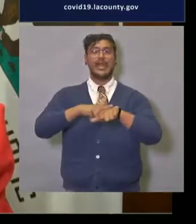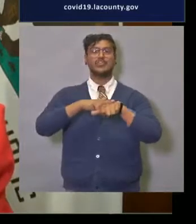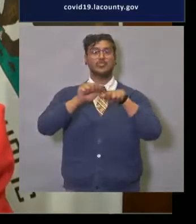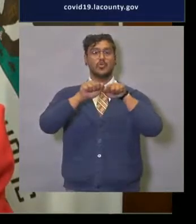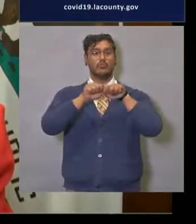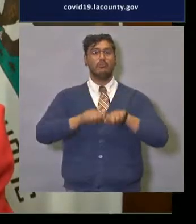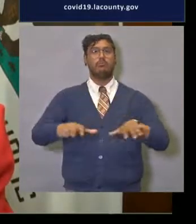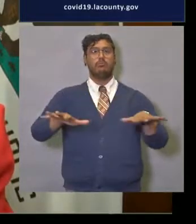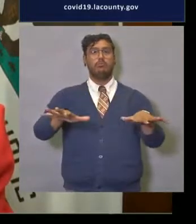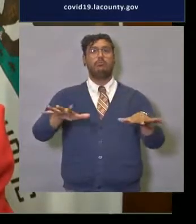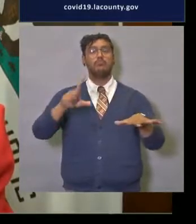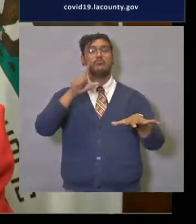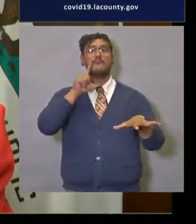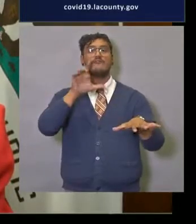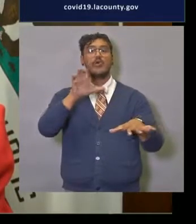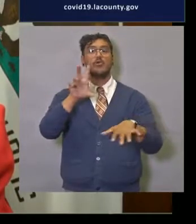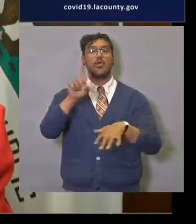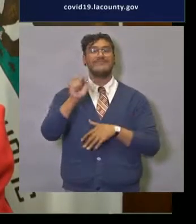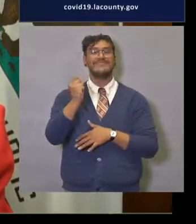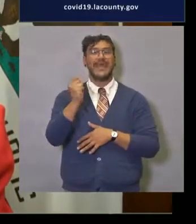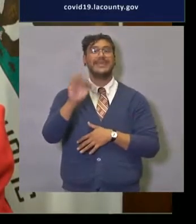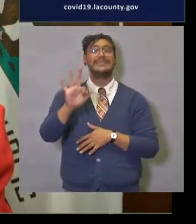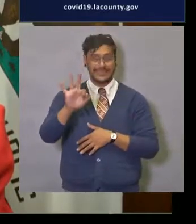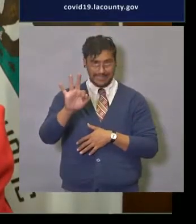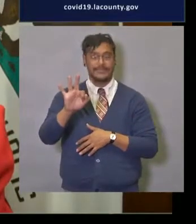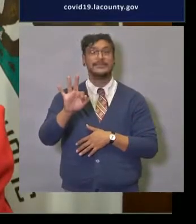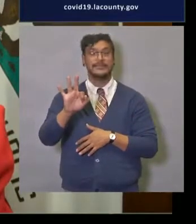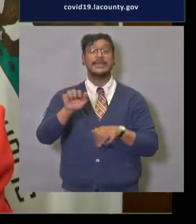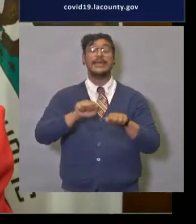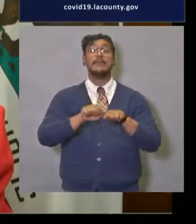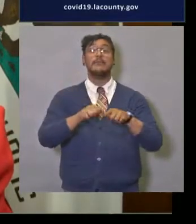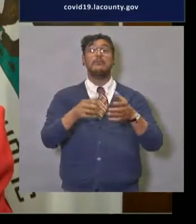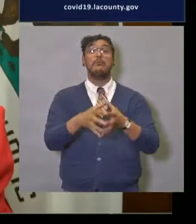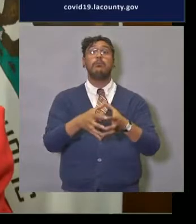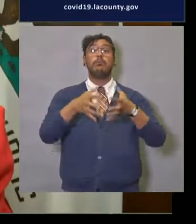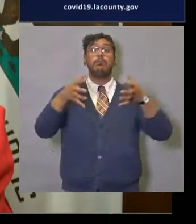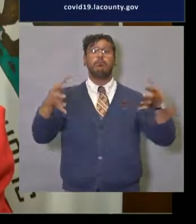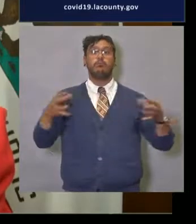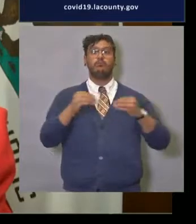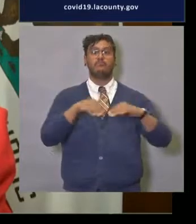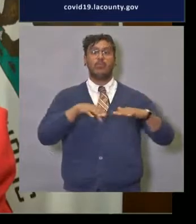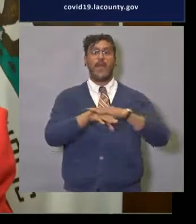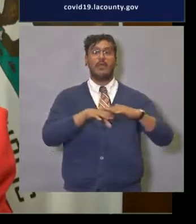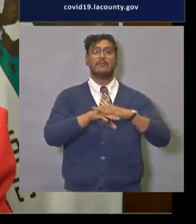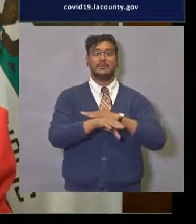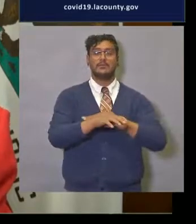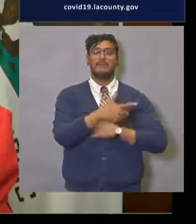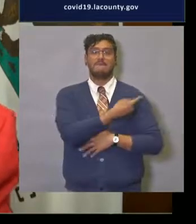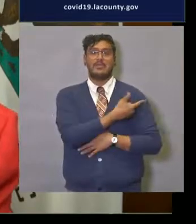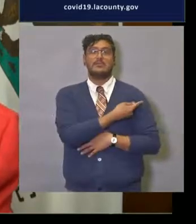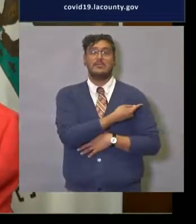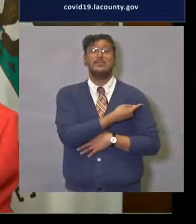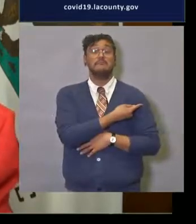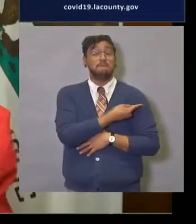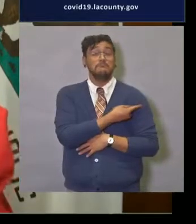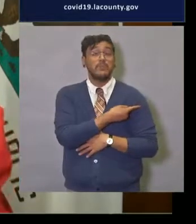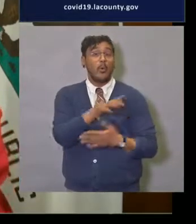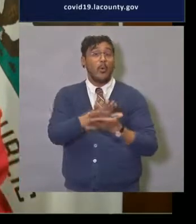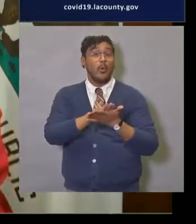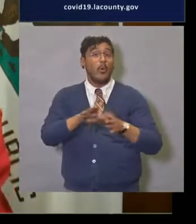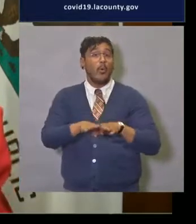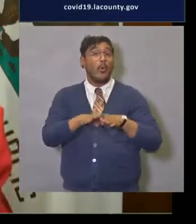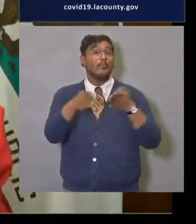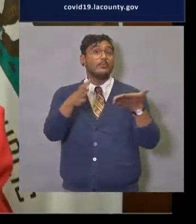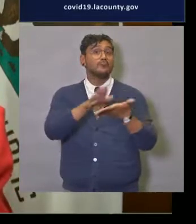to contain COVID-19, expand access to vaccines, safely reopen schools, and it includes funding to